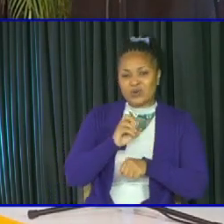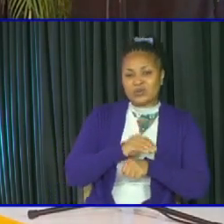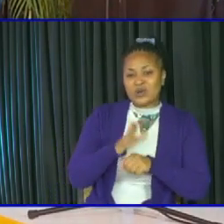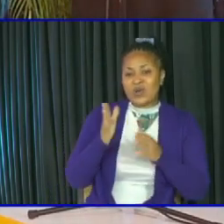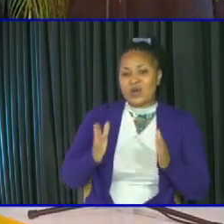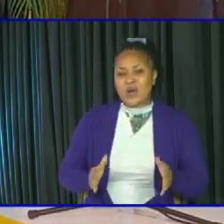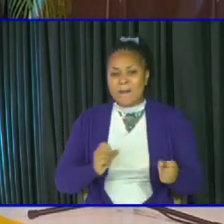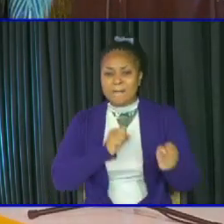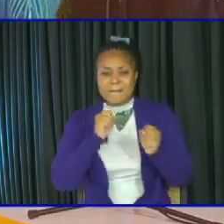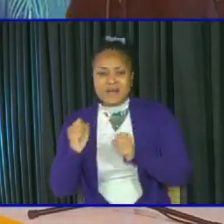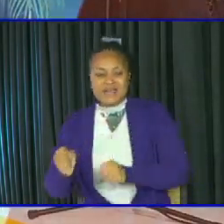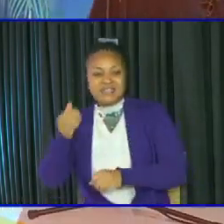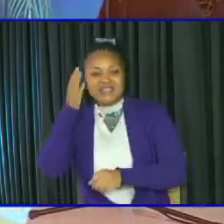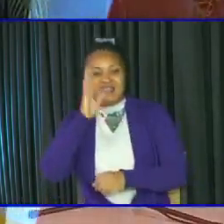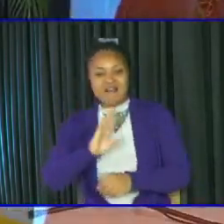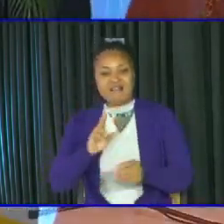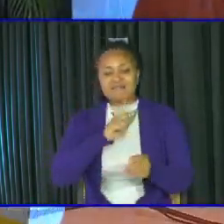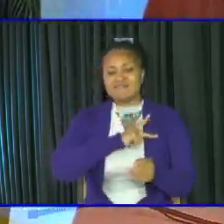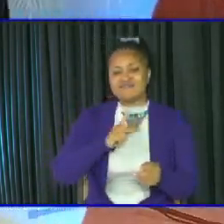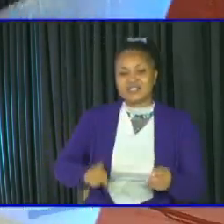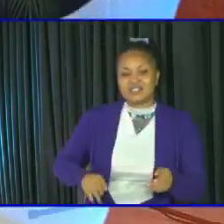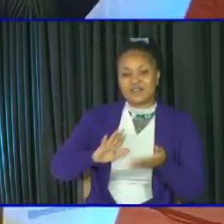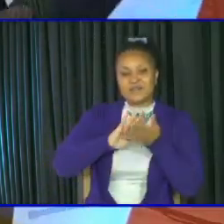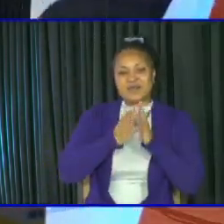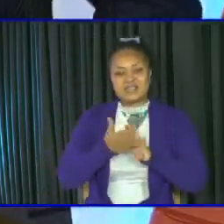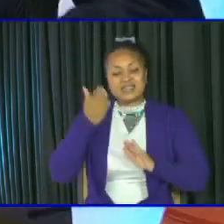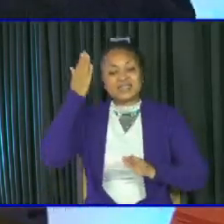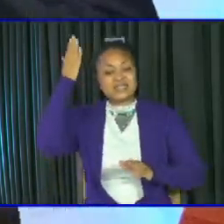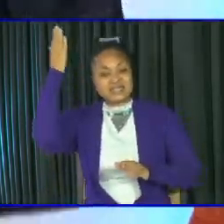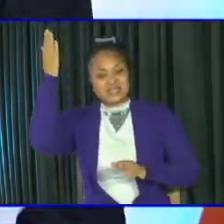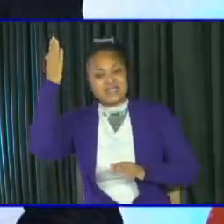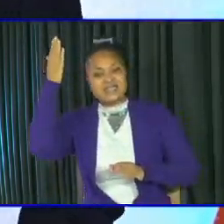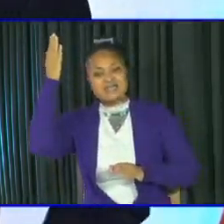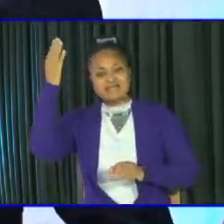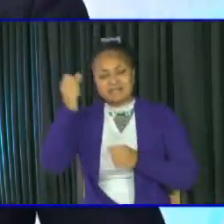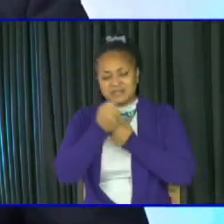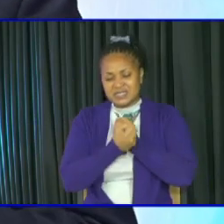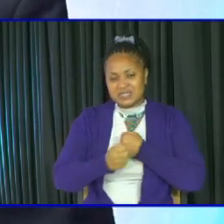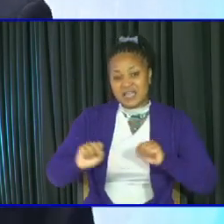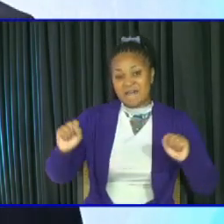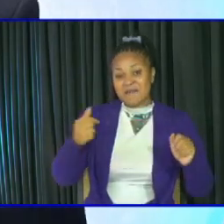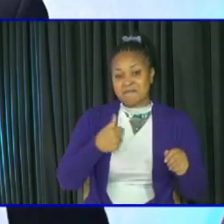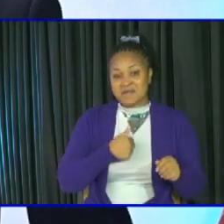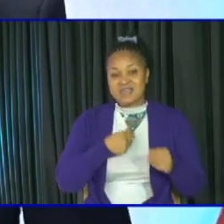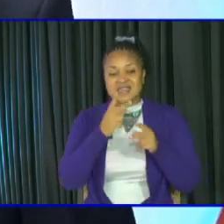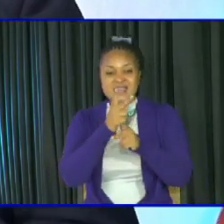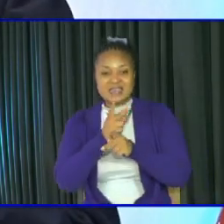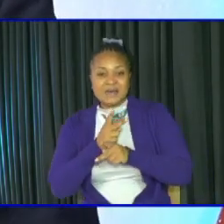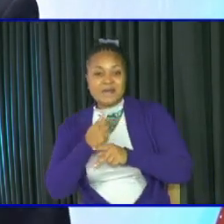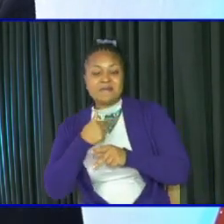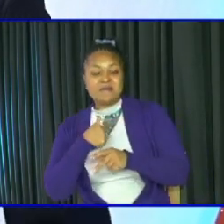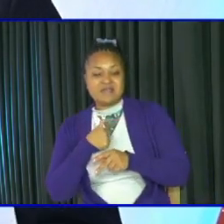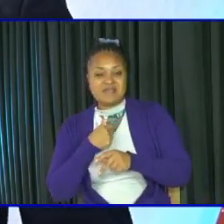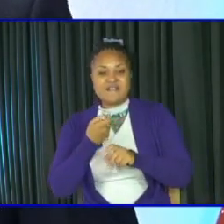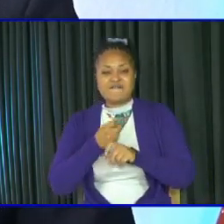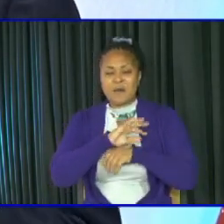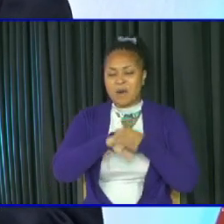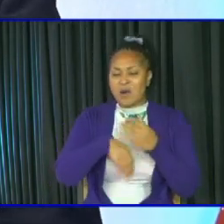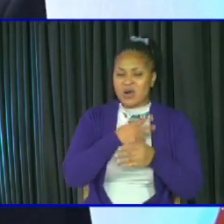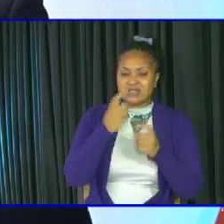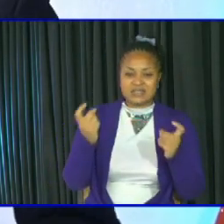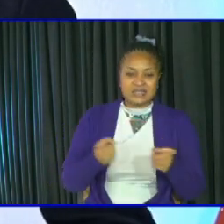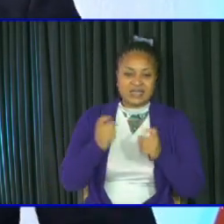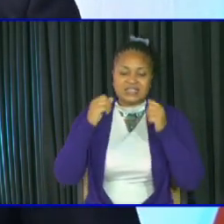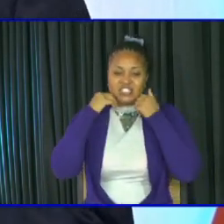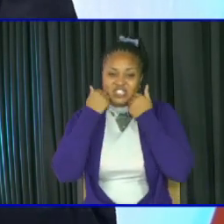Counselor, mighty God, Prince of Peace is he. Saving me, keeping me from all sin